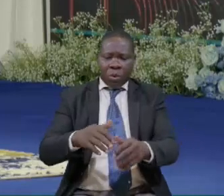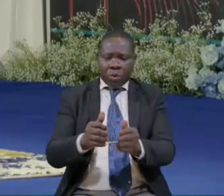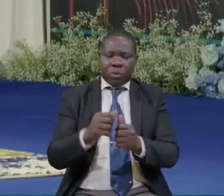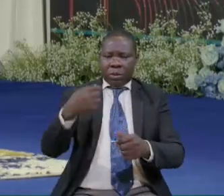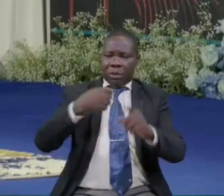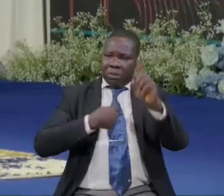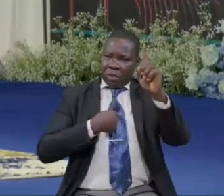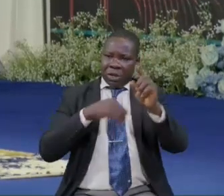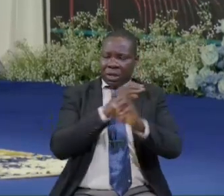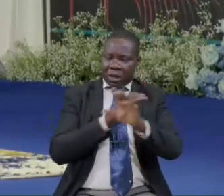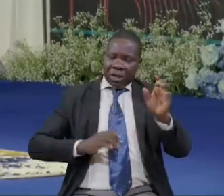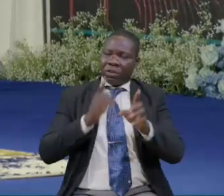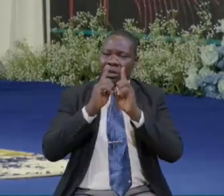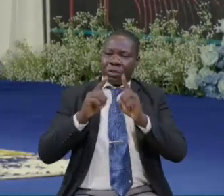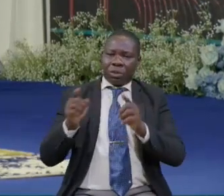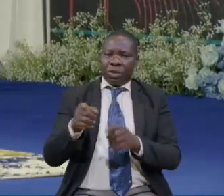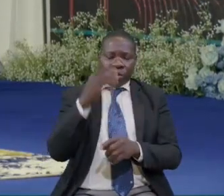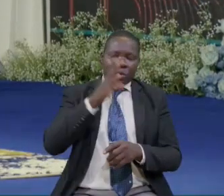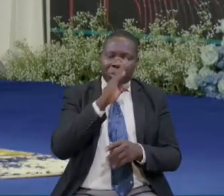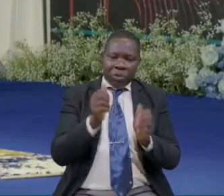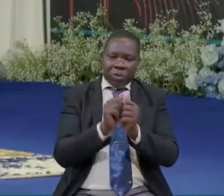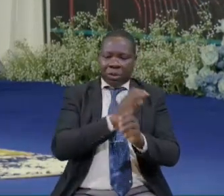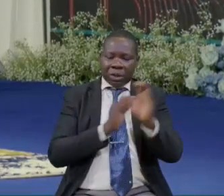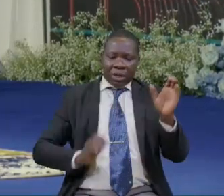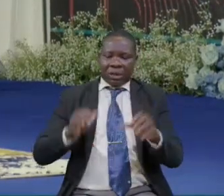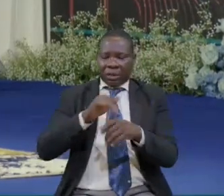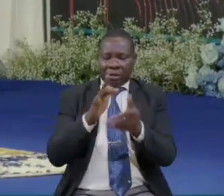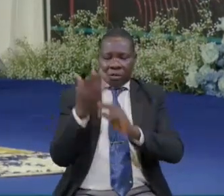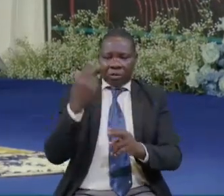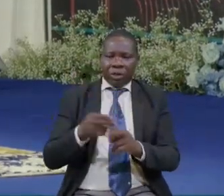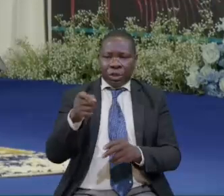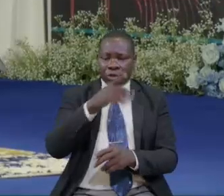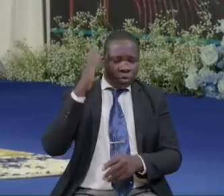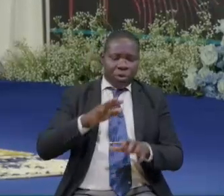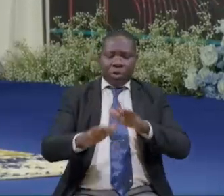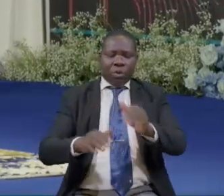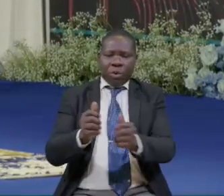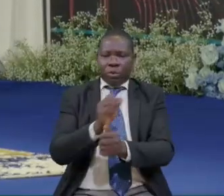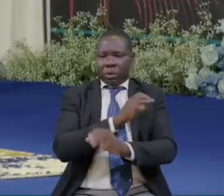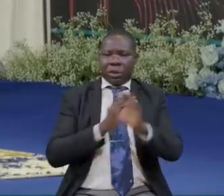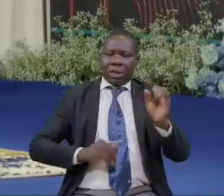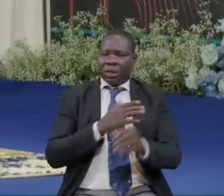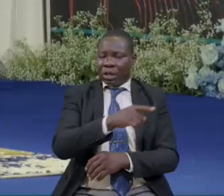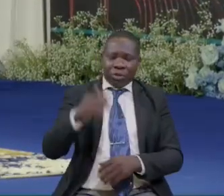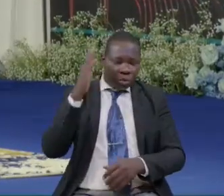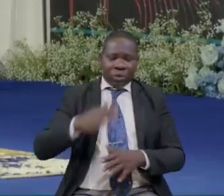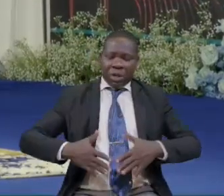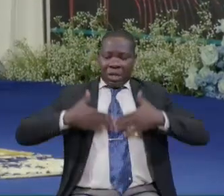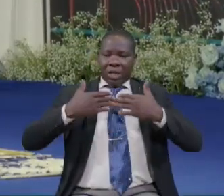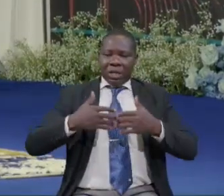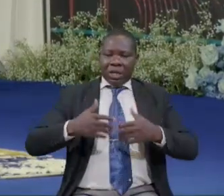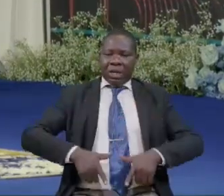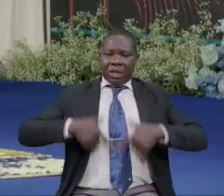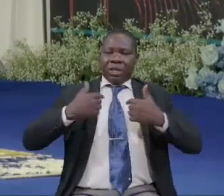You will be with Christ. You will walk with Christ. And you will live where Christ is forever